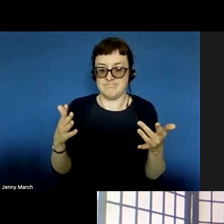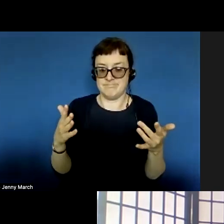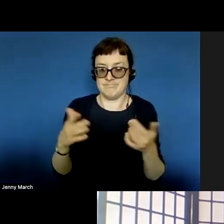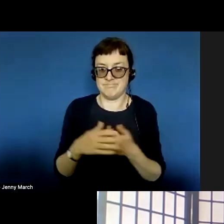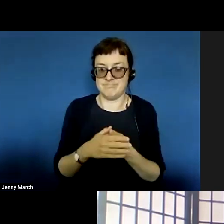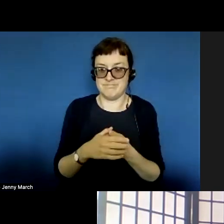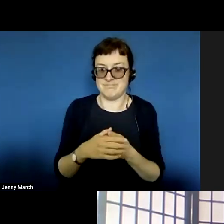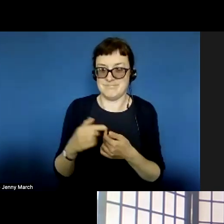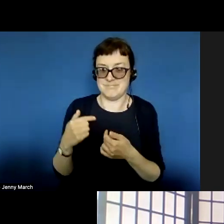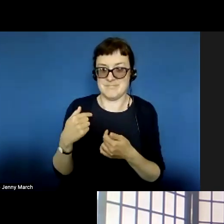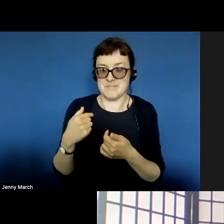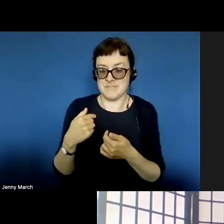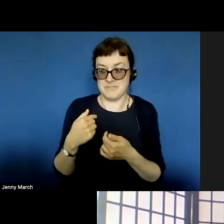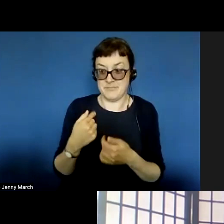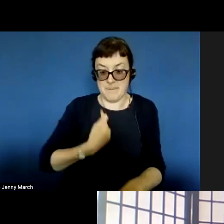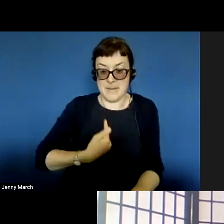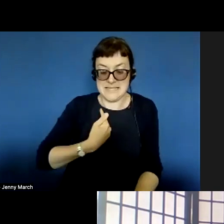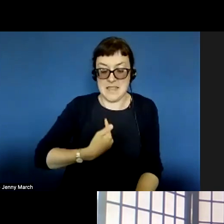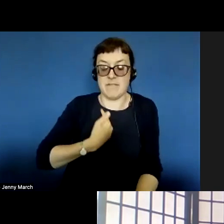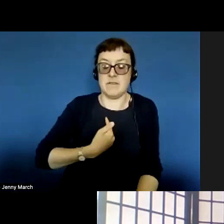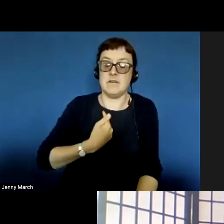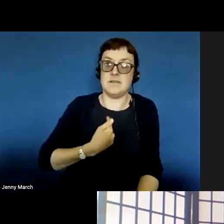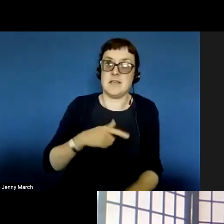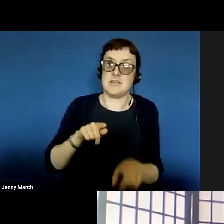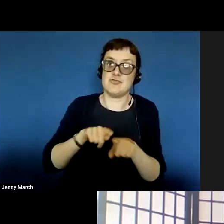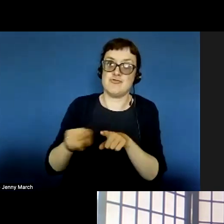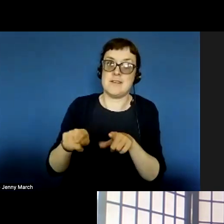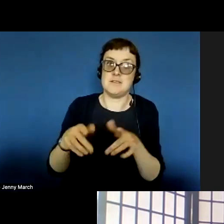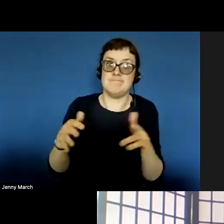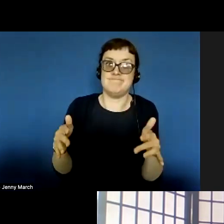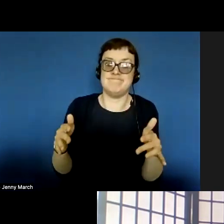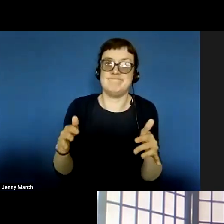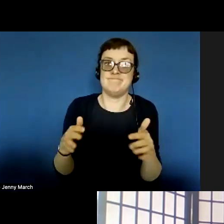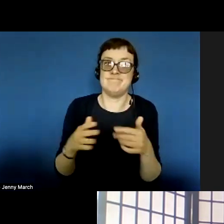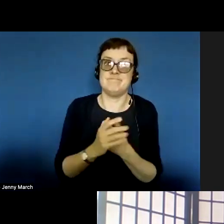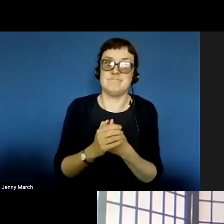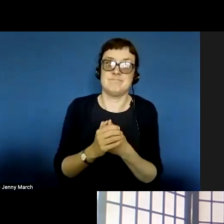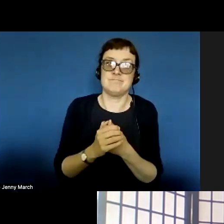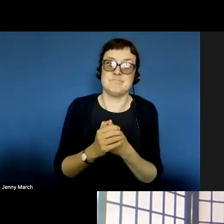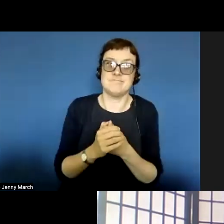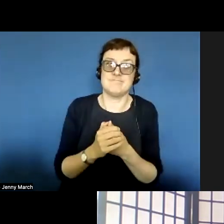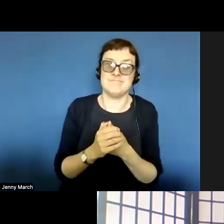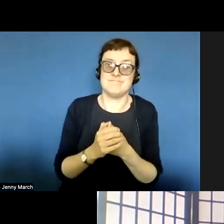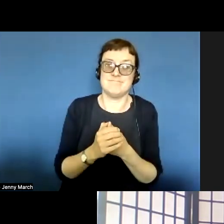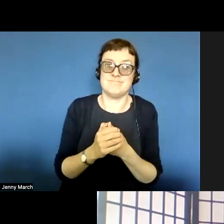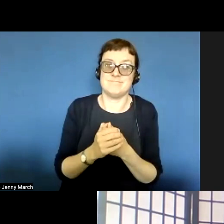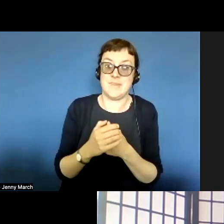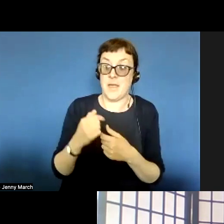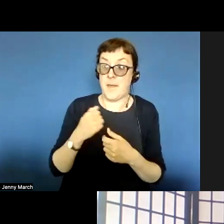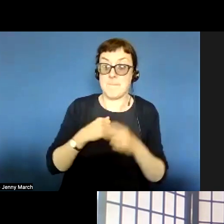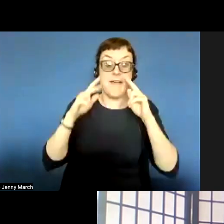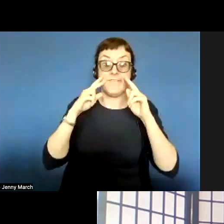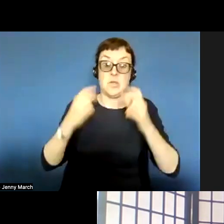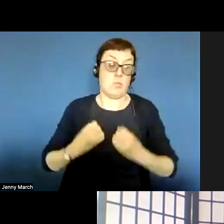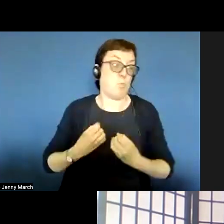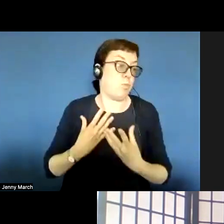I didn't necessarily, like I tried to retain some element of like, no, I'm not going to put my opinions, but I am